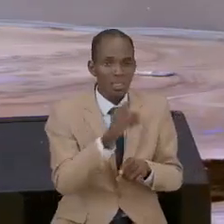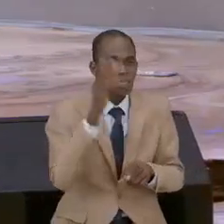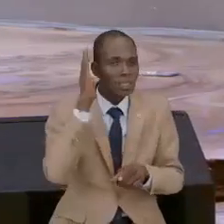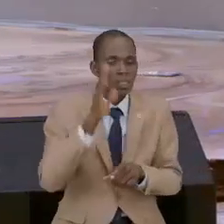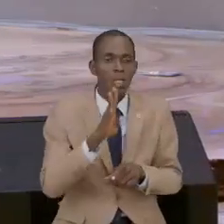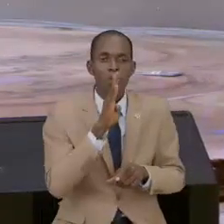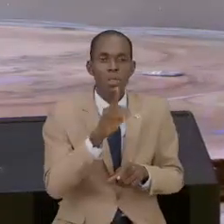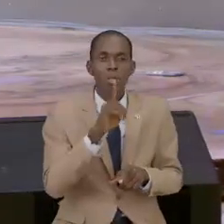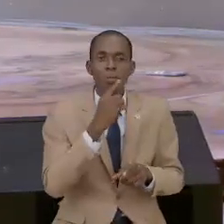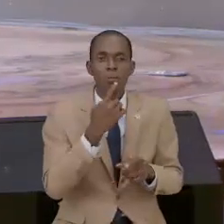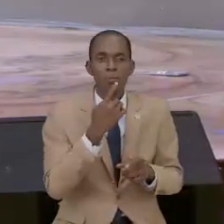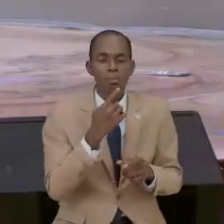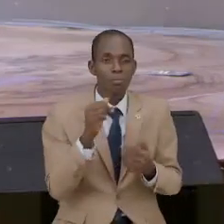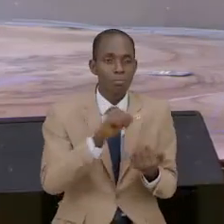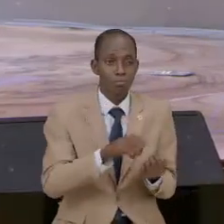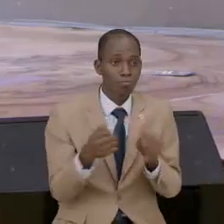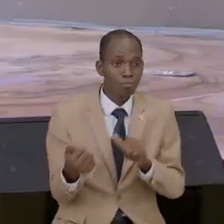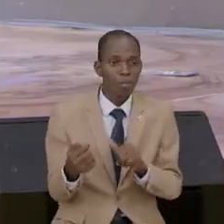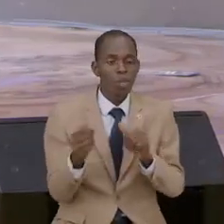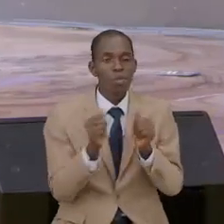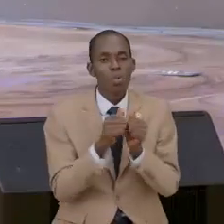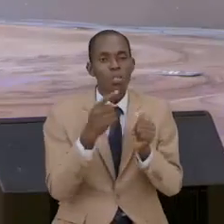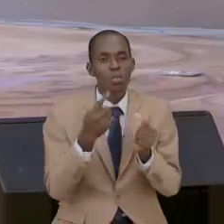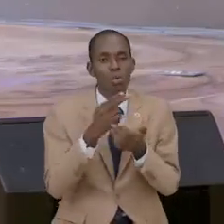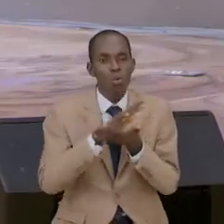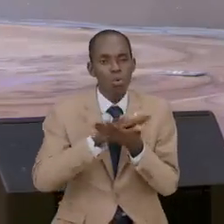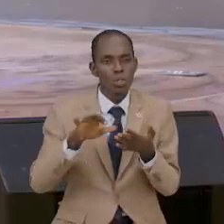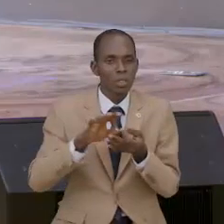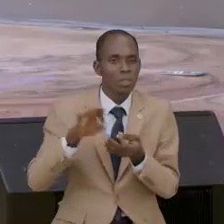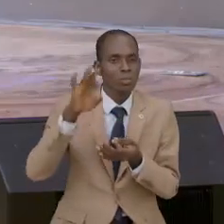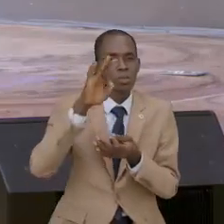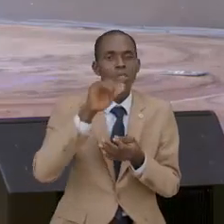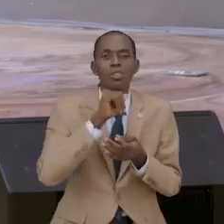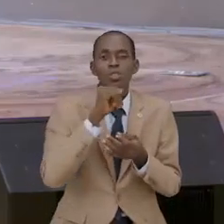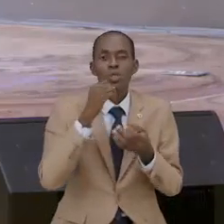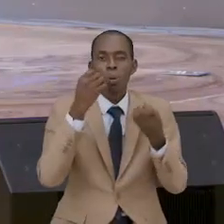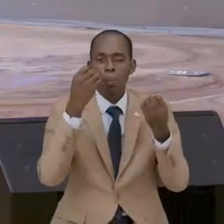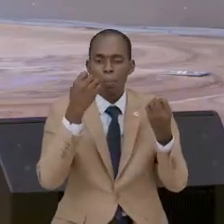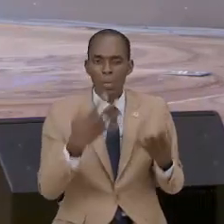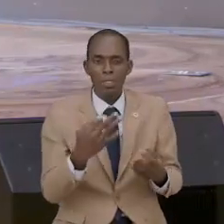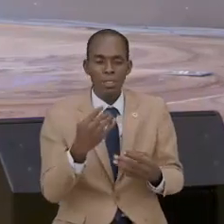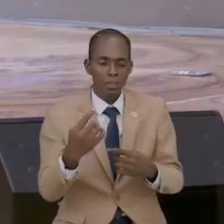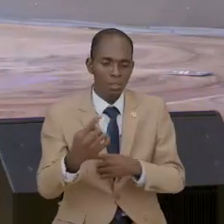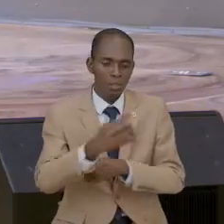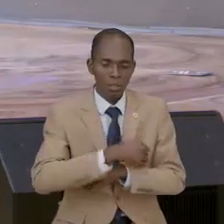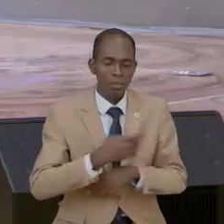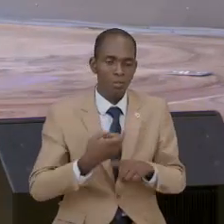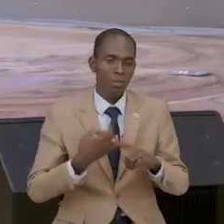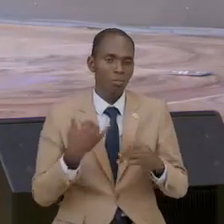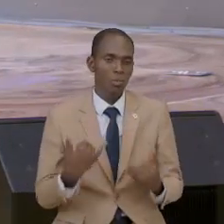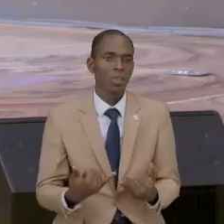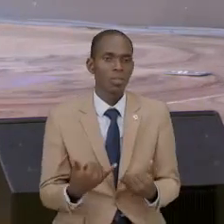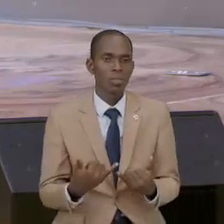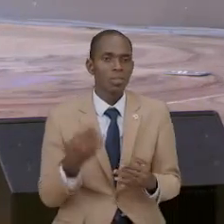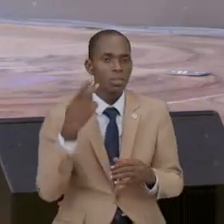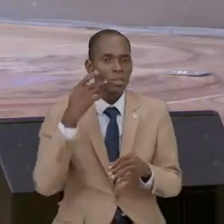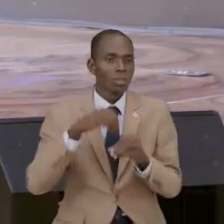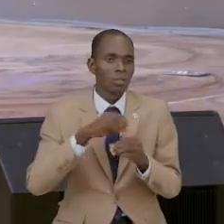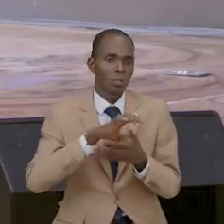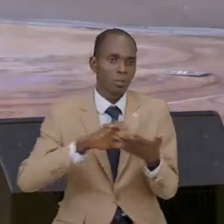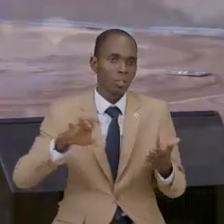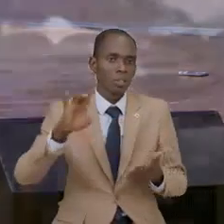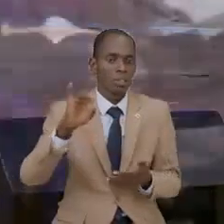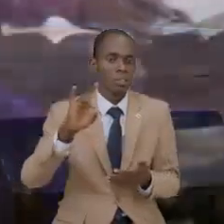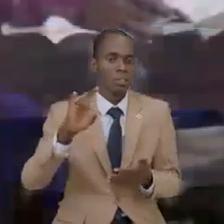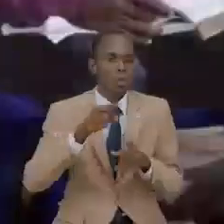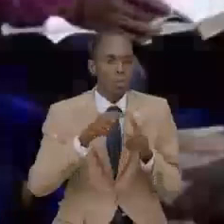be baptized with the Holy Ghost not many days hence. Verse 8, for